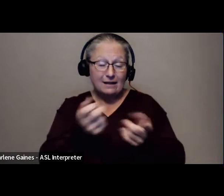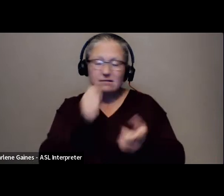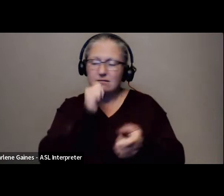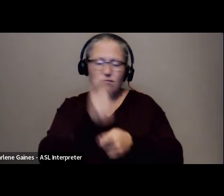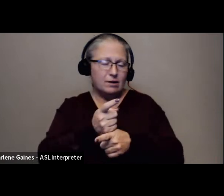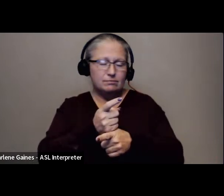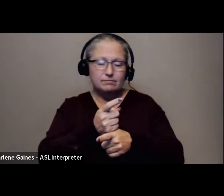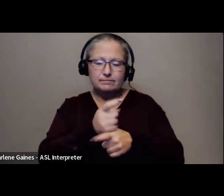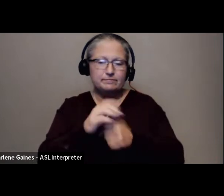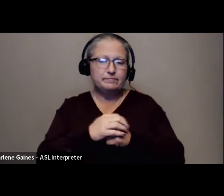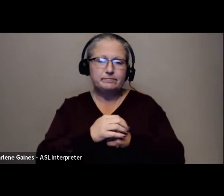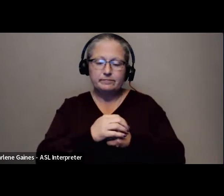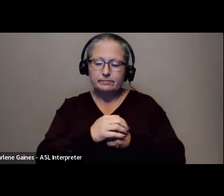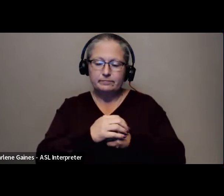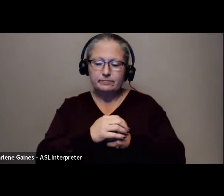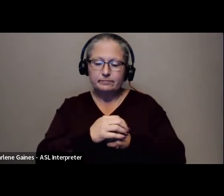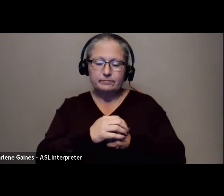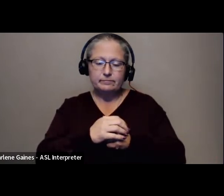right.